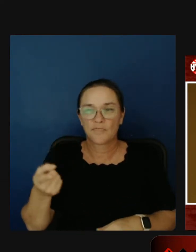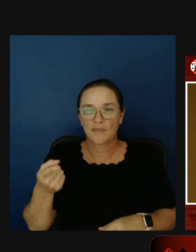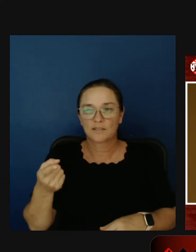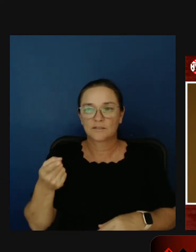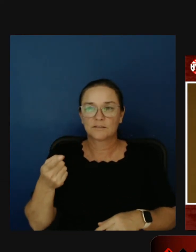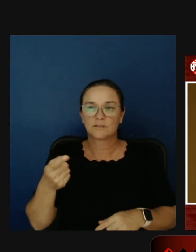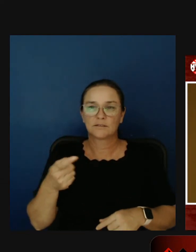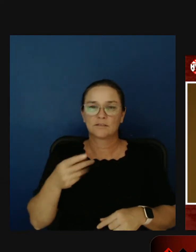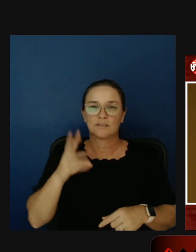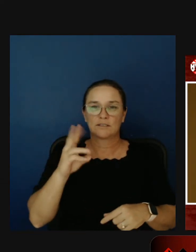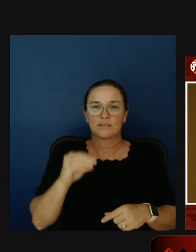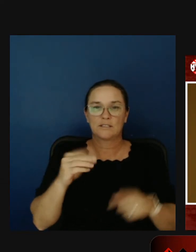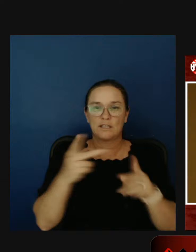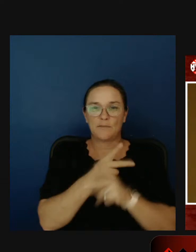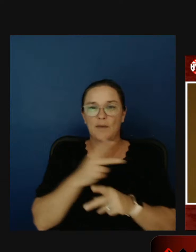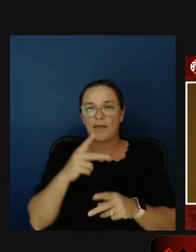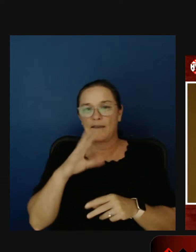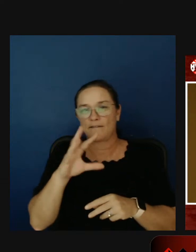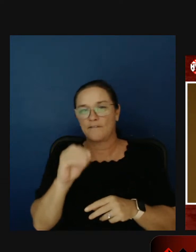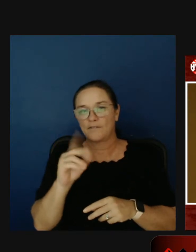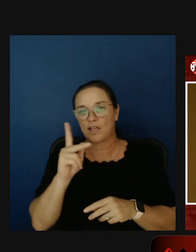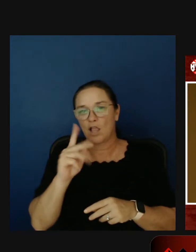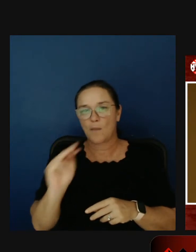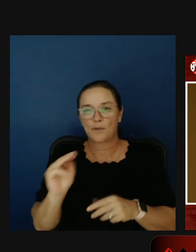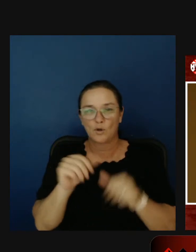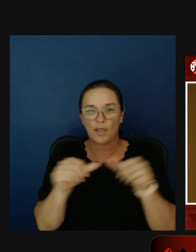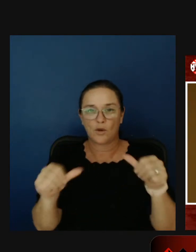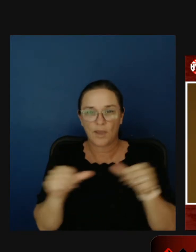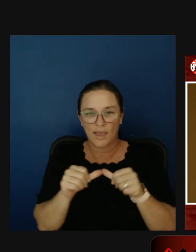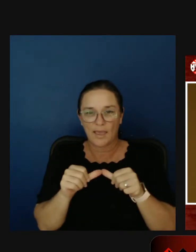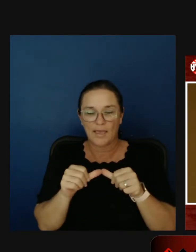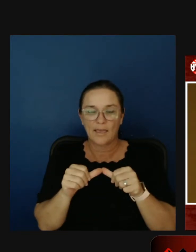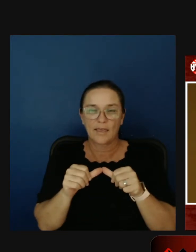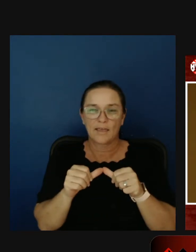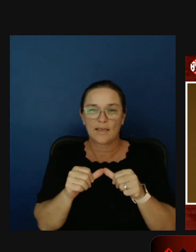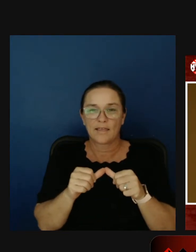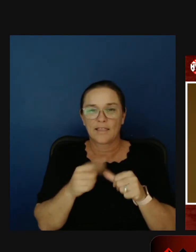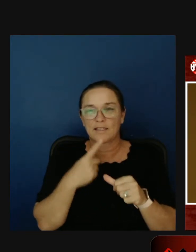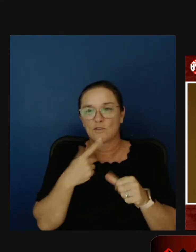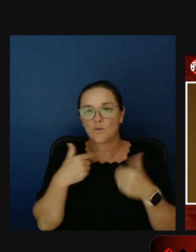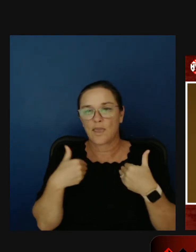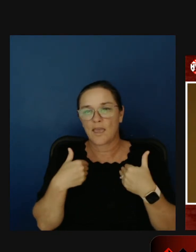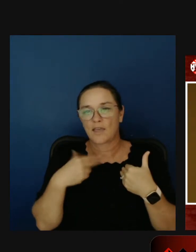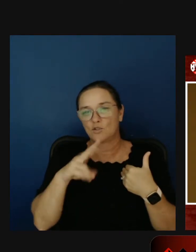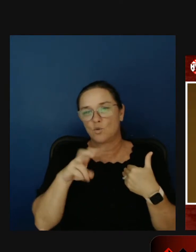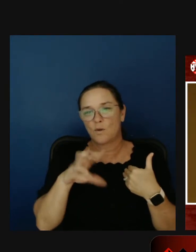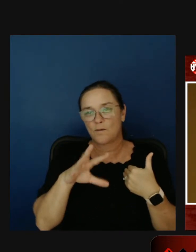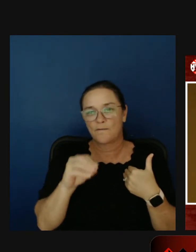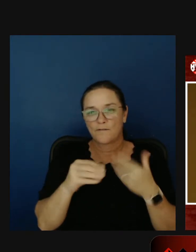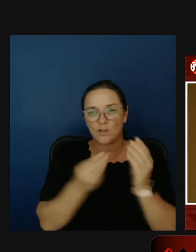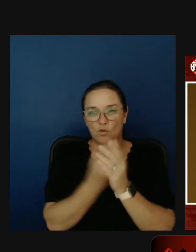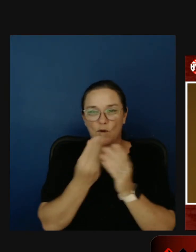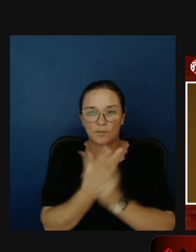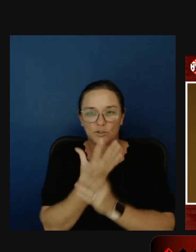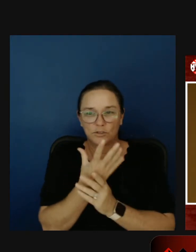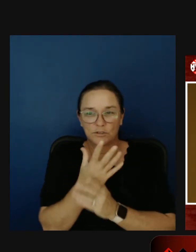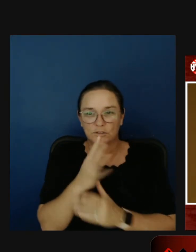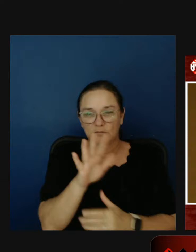60 by 50 kilometer area that tells us we probably had 250 eruptions around